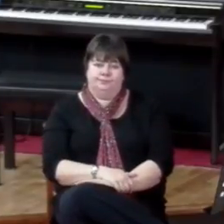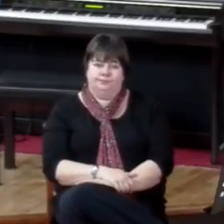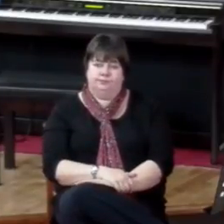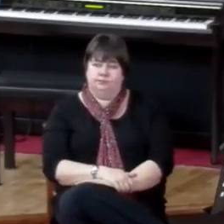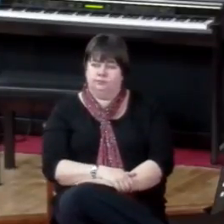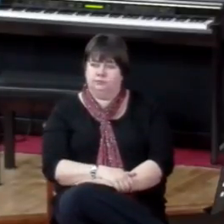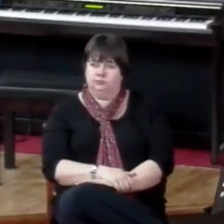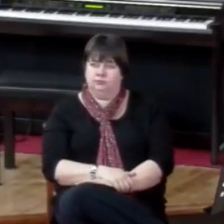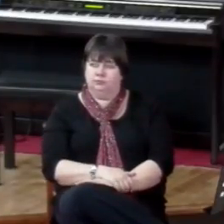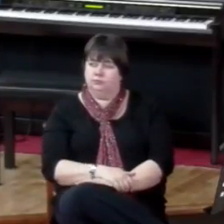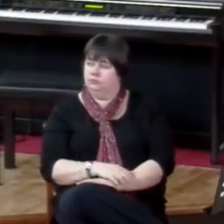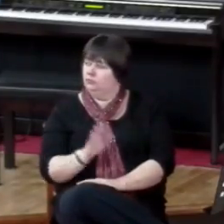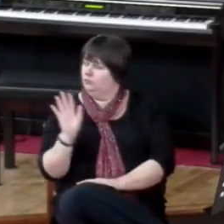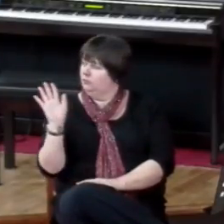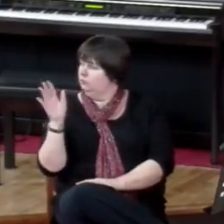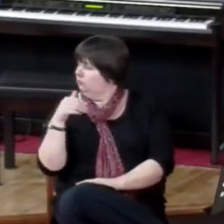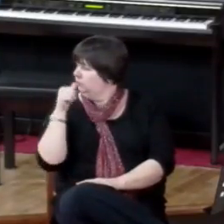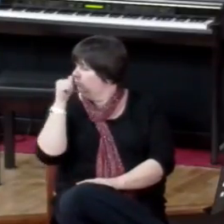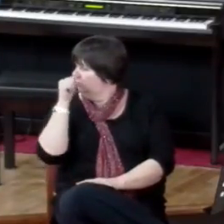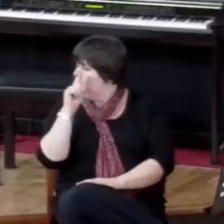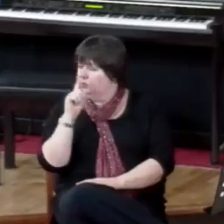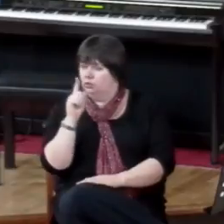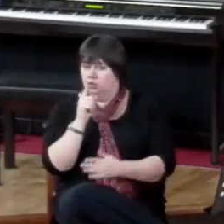about? Lord, it's about